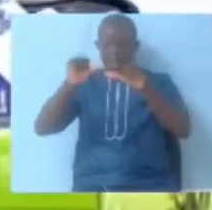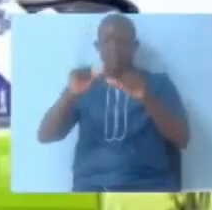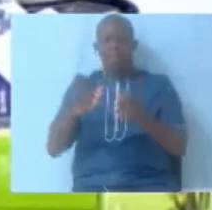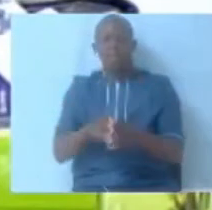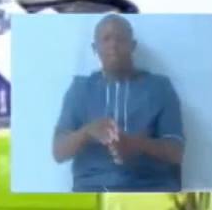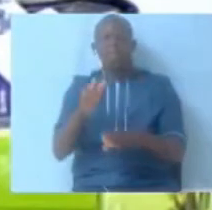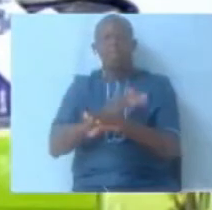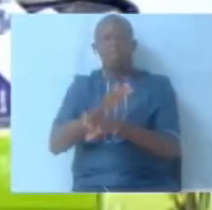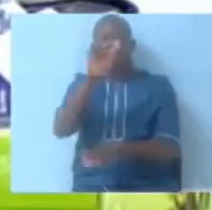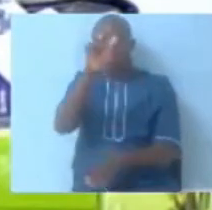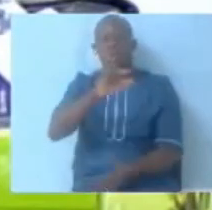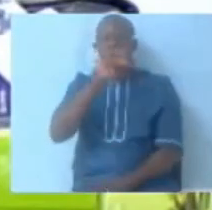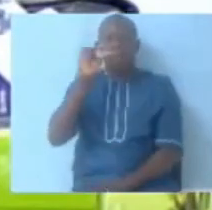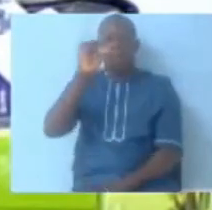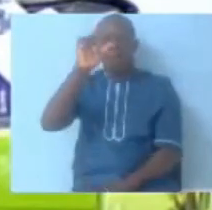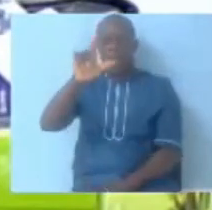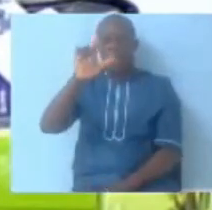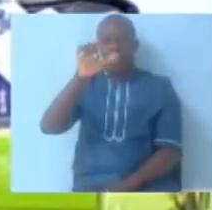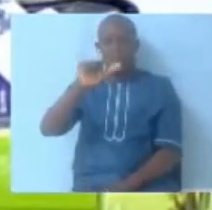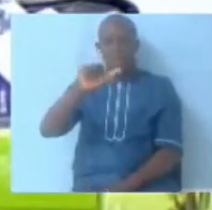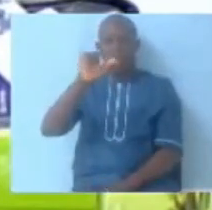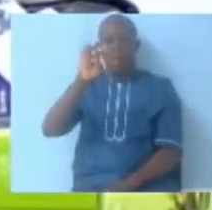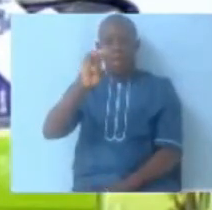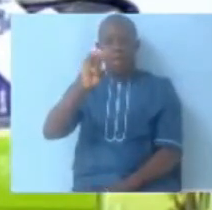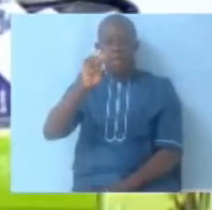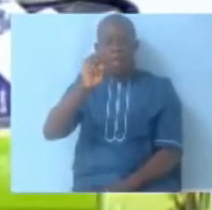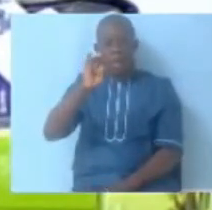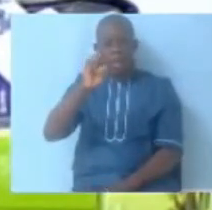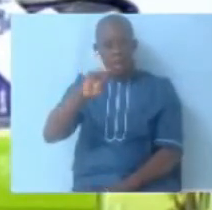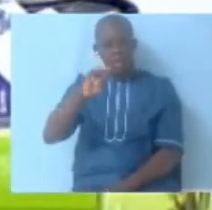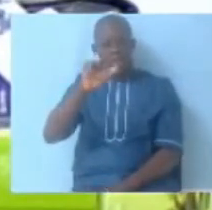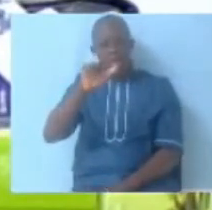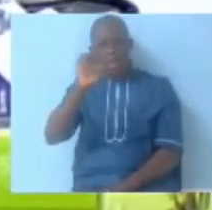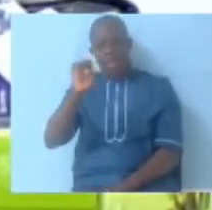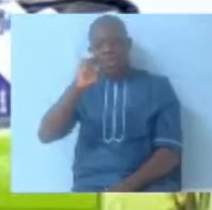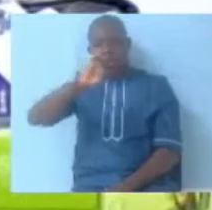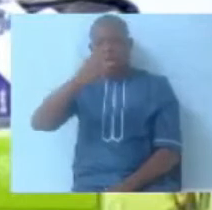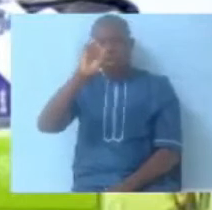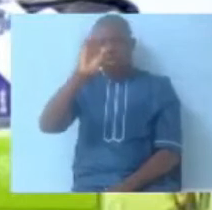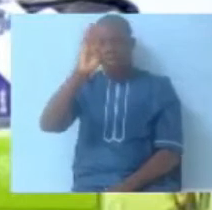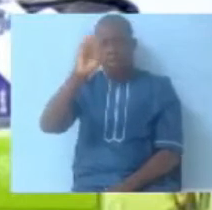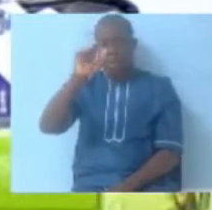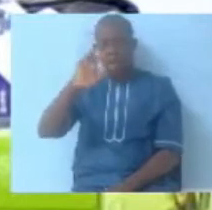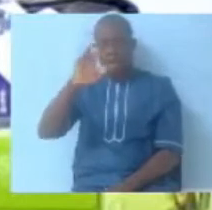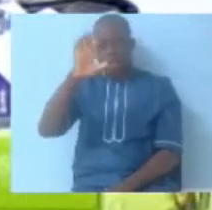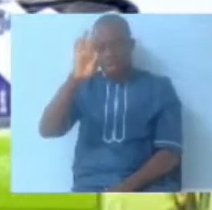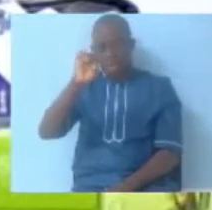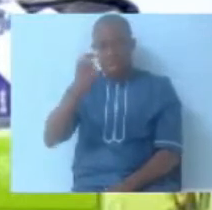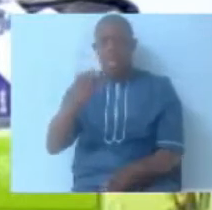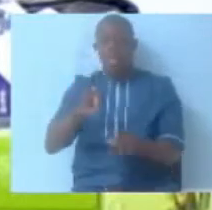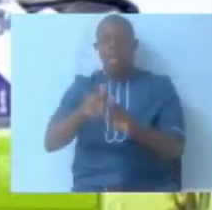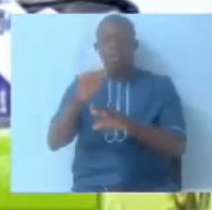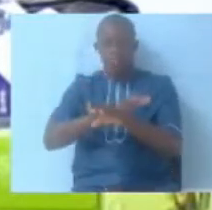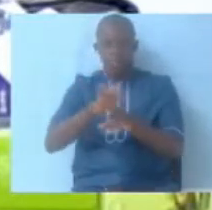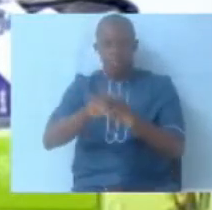He was Lamin AMS Jobate. He was then the assistant superintendent of police in charge of prosecutions.